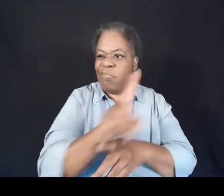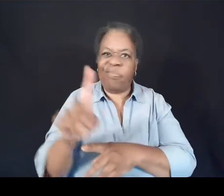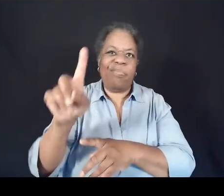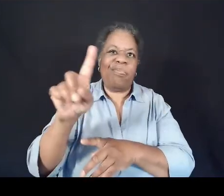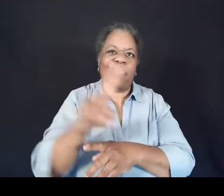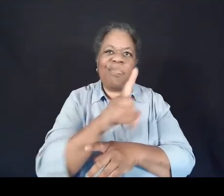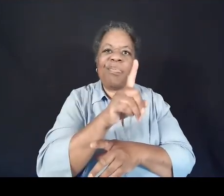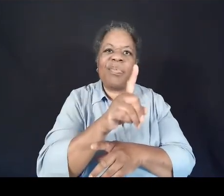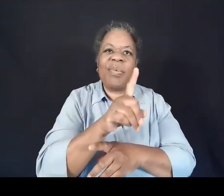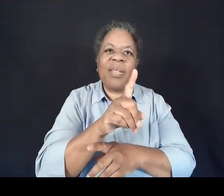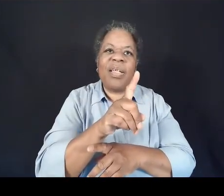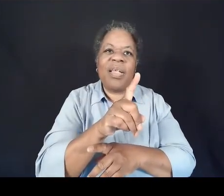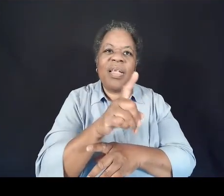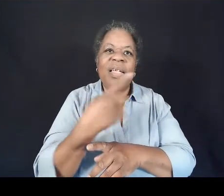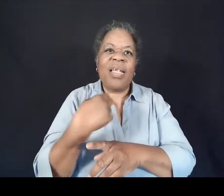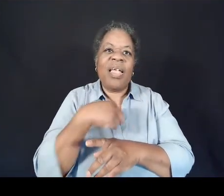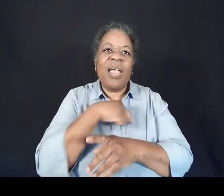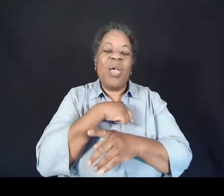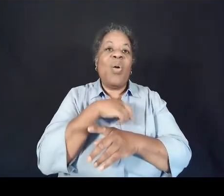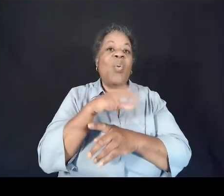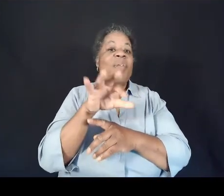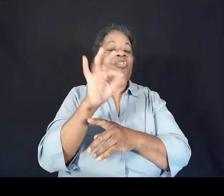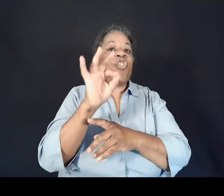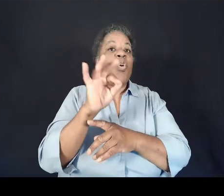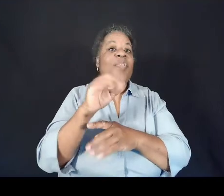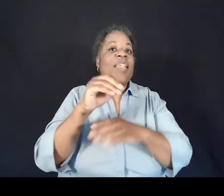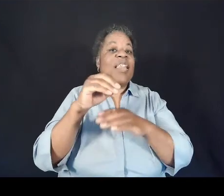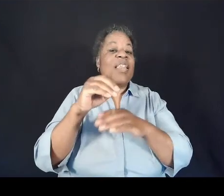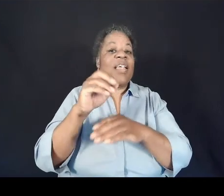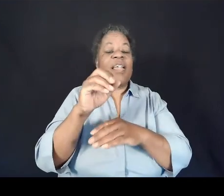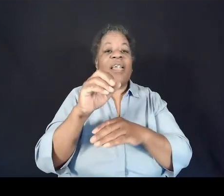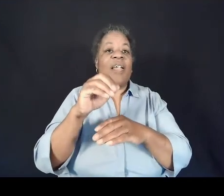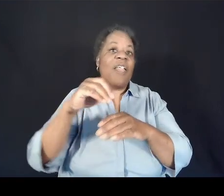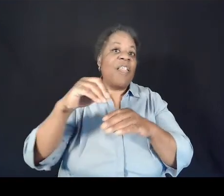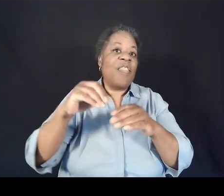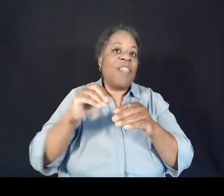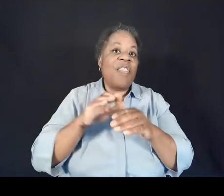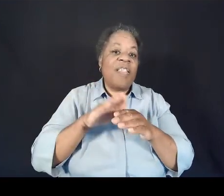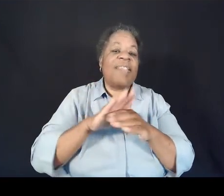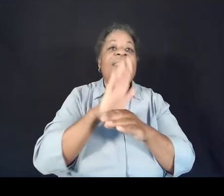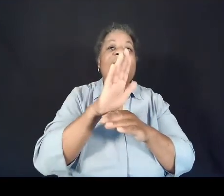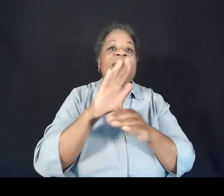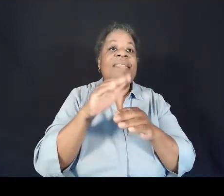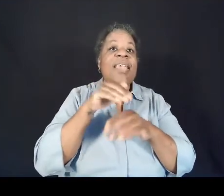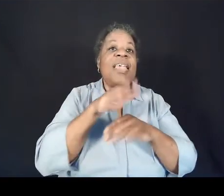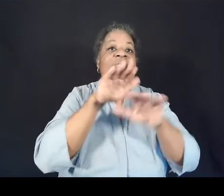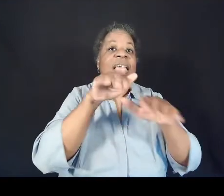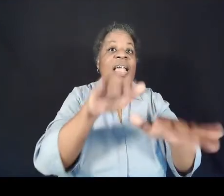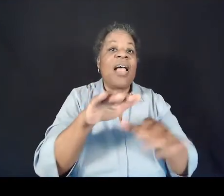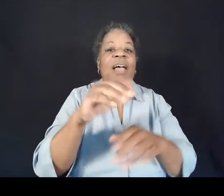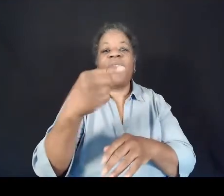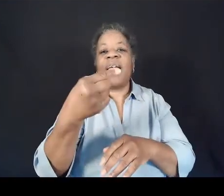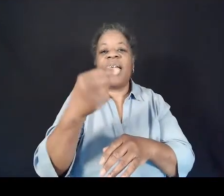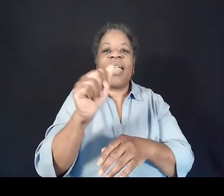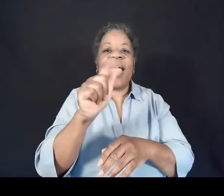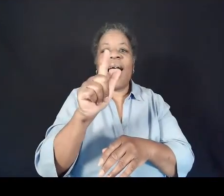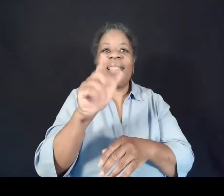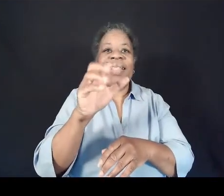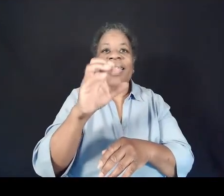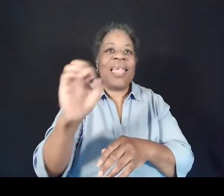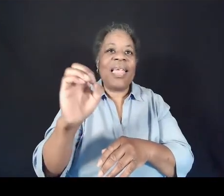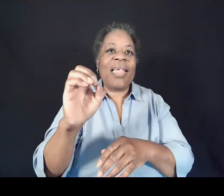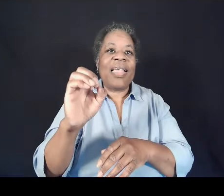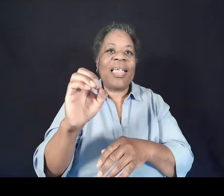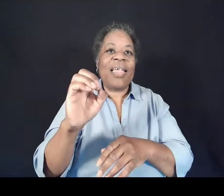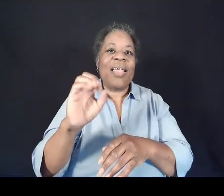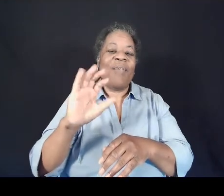We've chosen the Sea of Galilee as our graphic for this series, and we've chosen for a variety of reasons. For